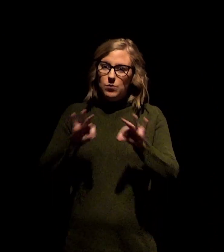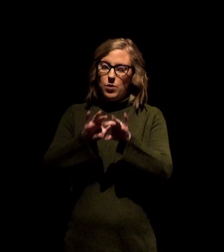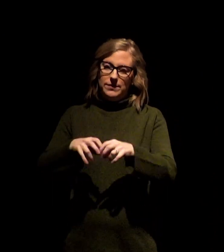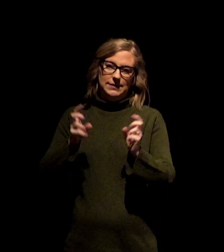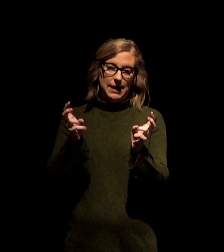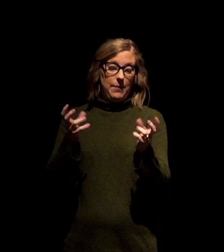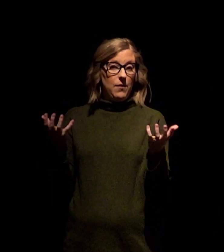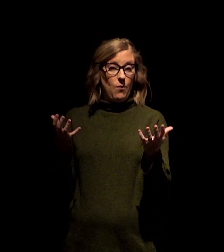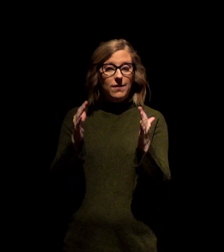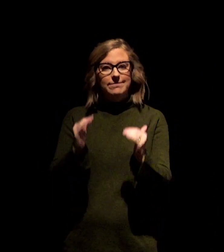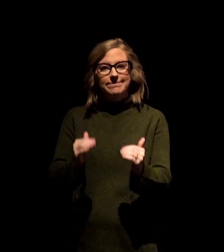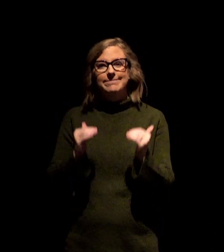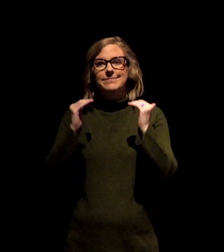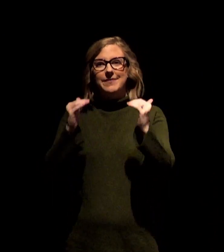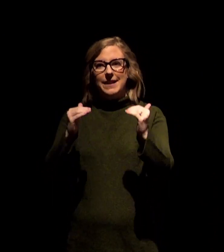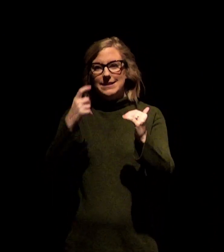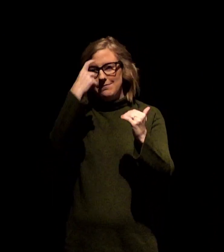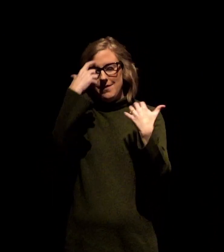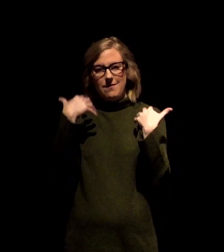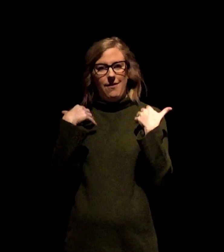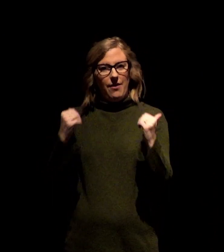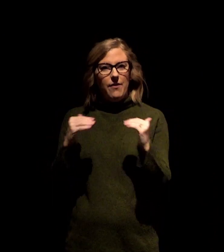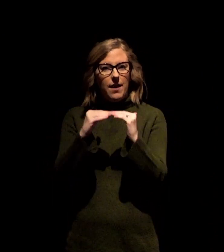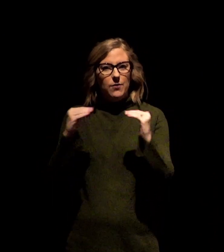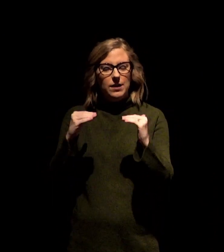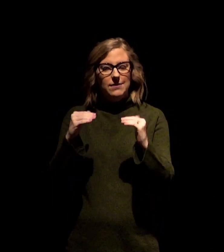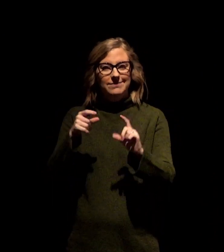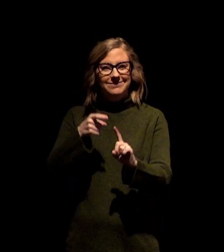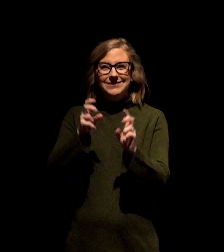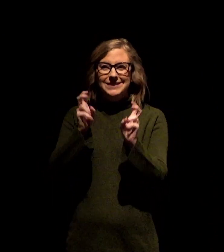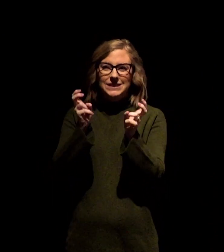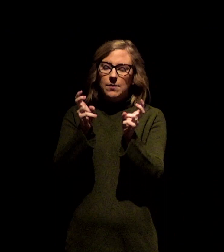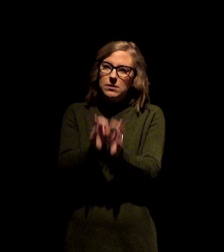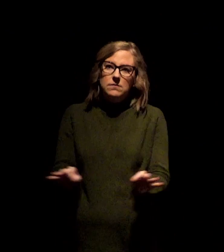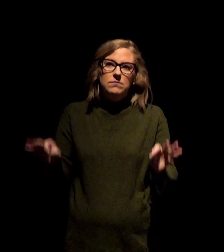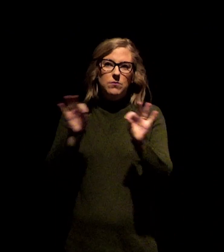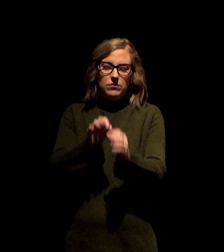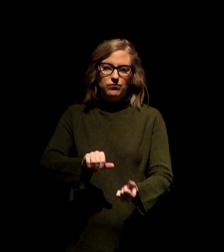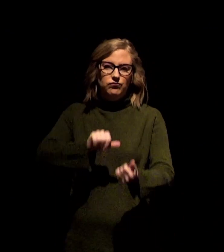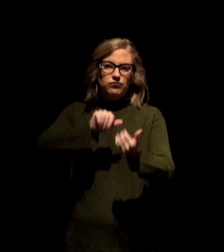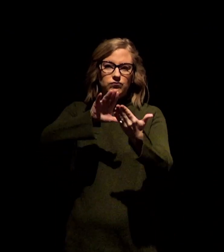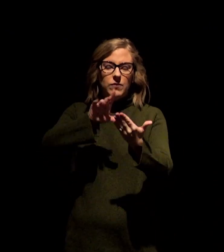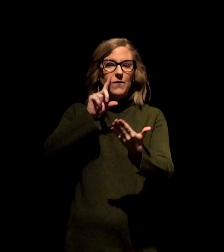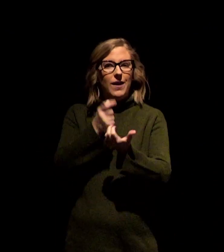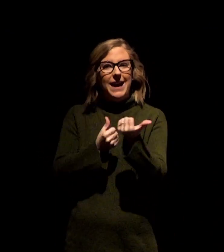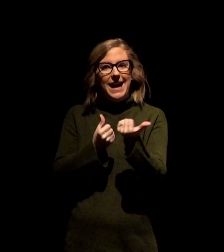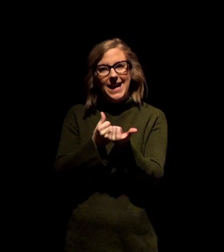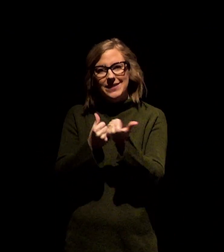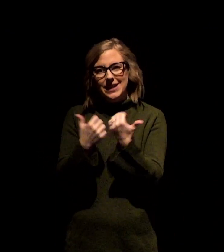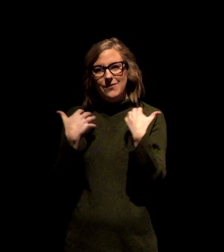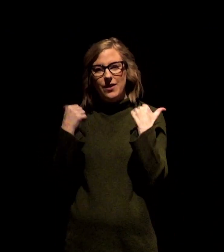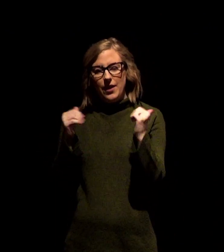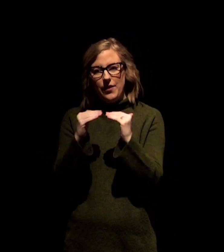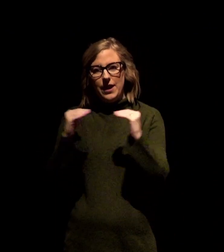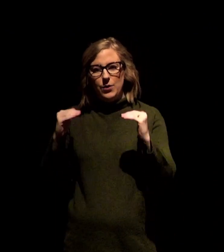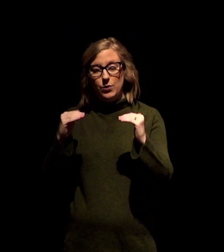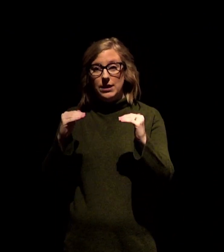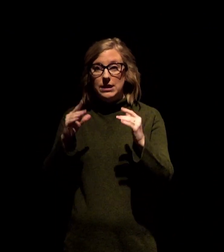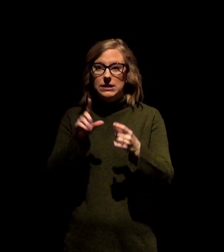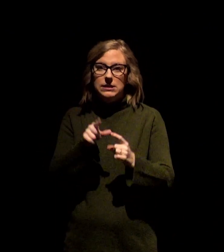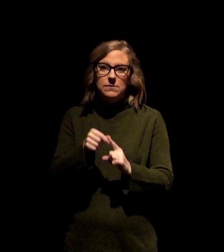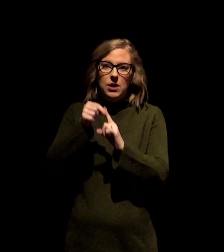equity. It is a topic so important to address when advocating for health equity, especially among intersectional